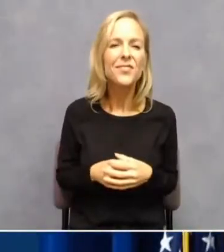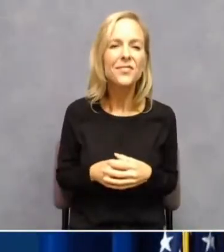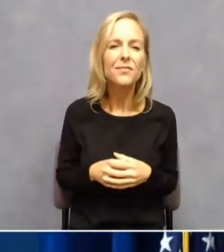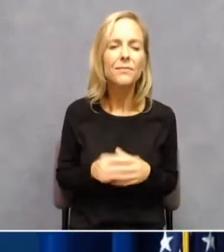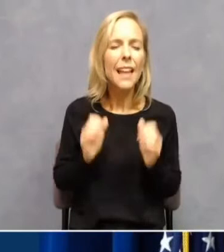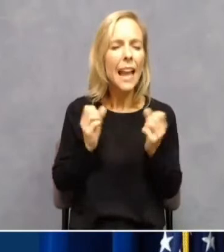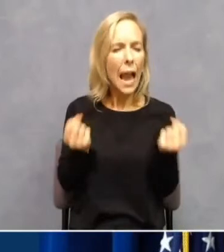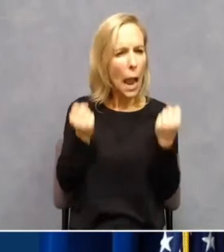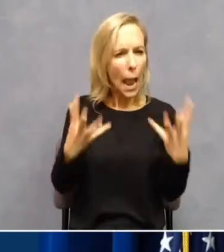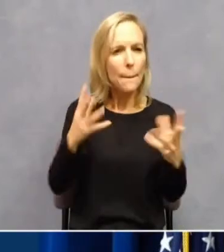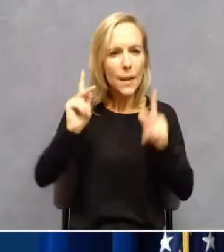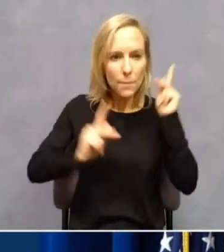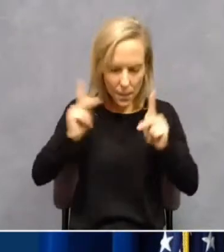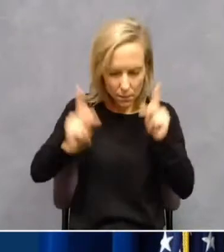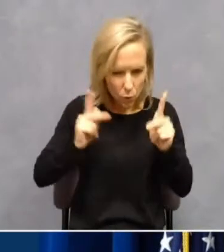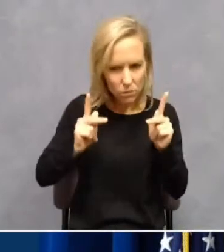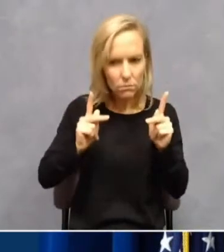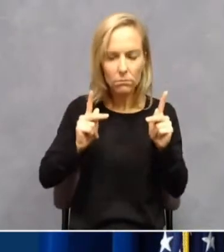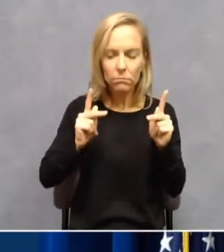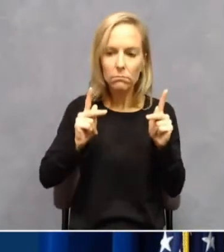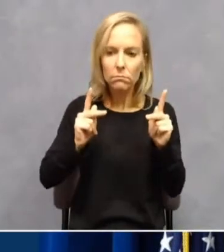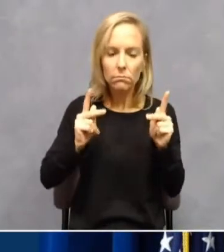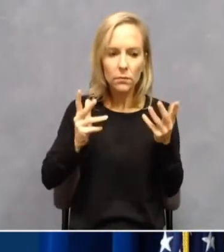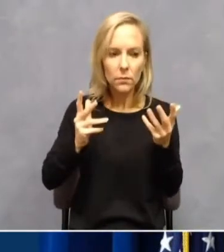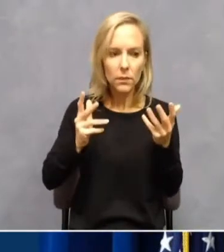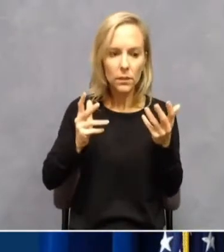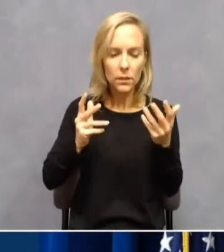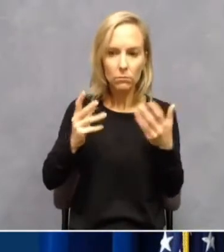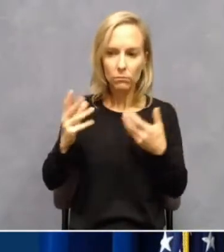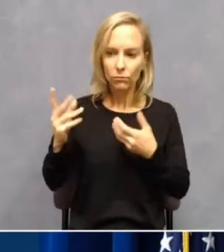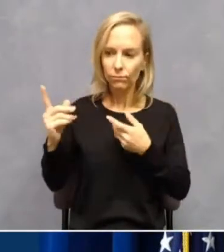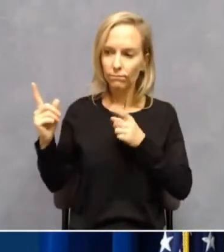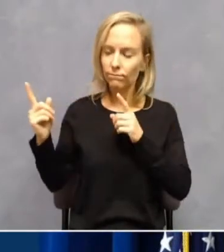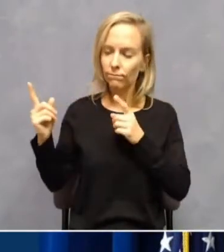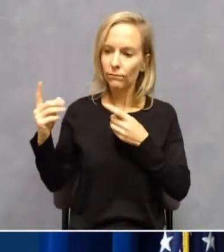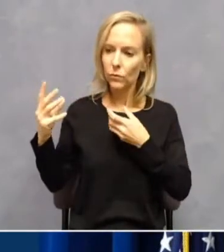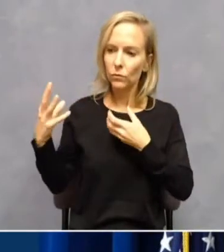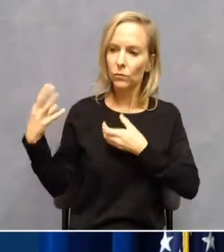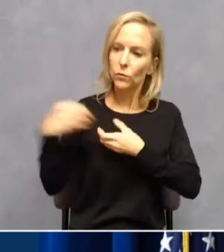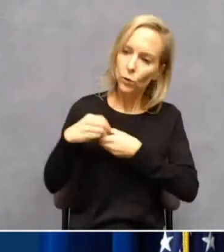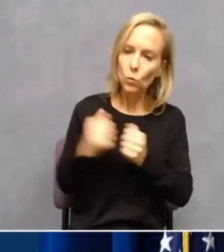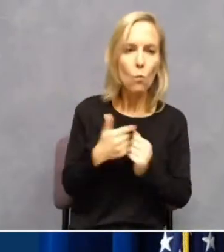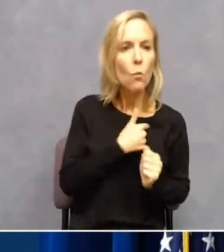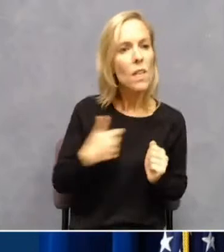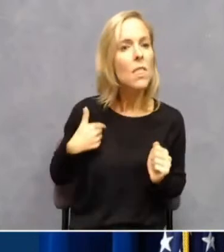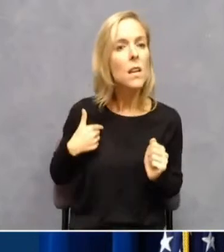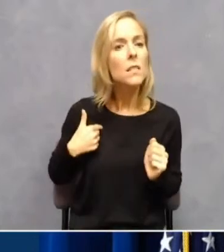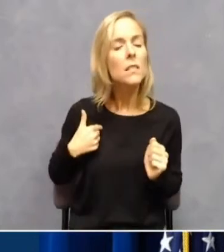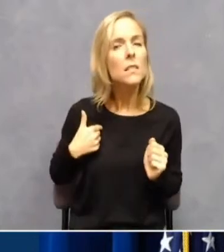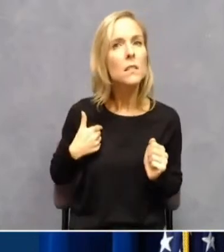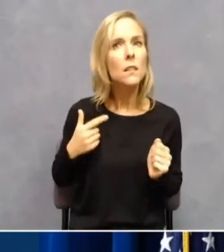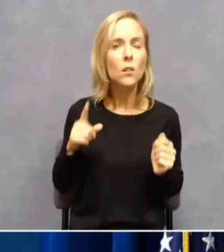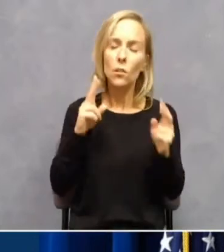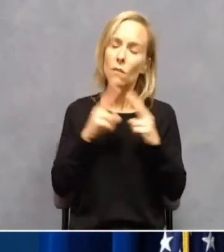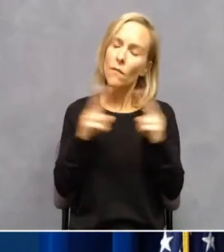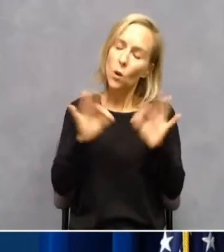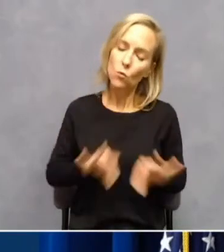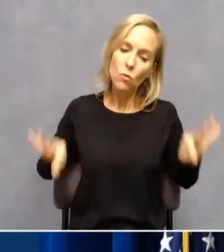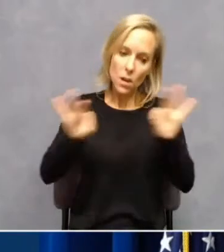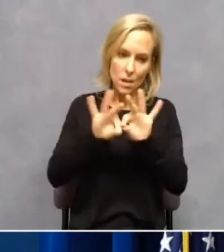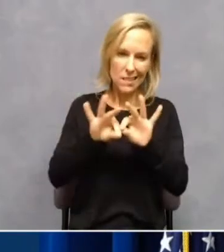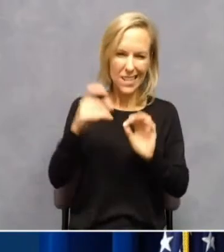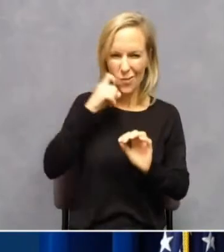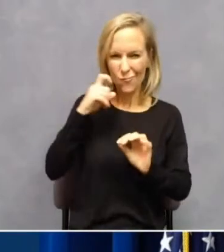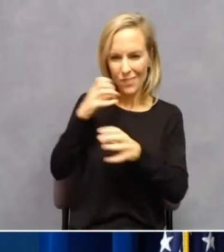people make it through with us is so critical. Now, I just got a letter